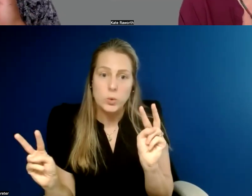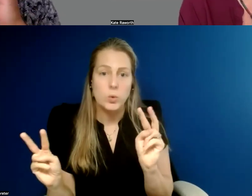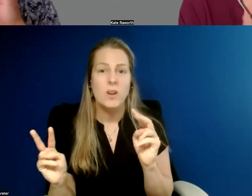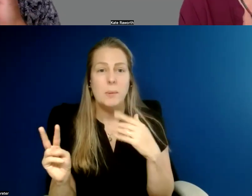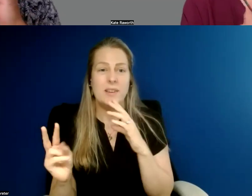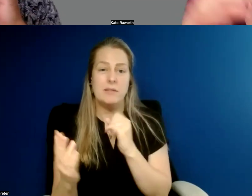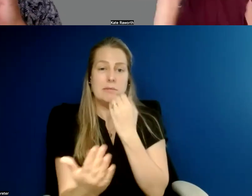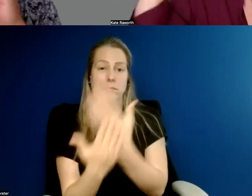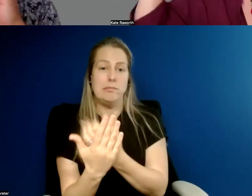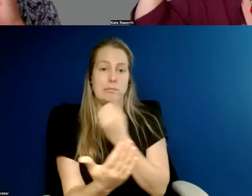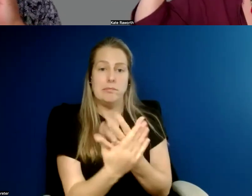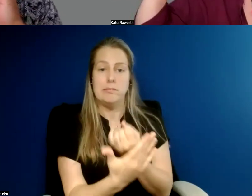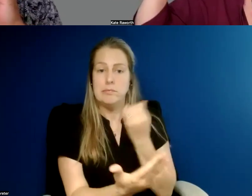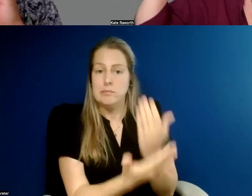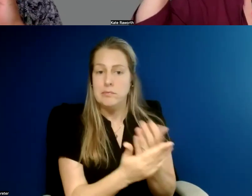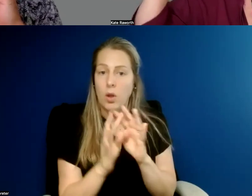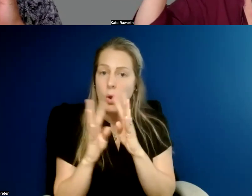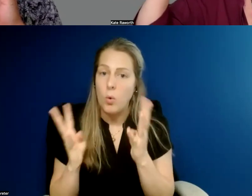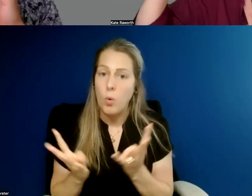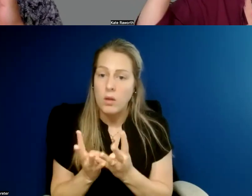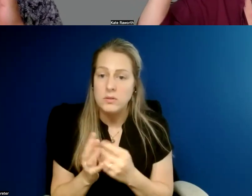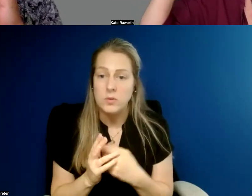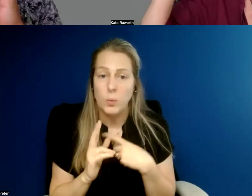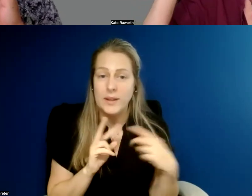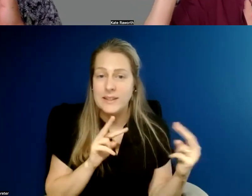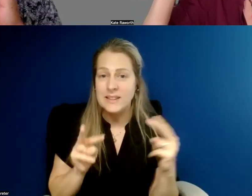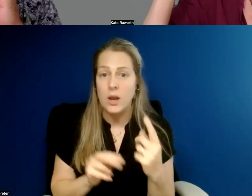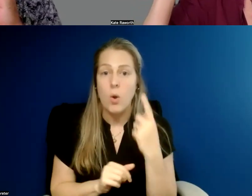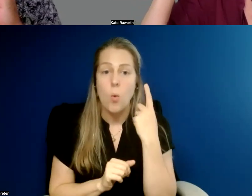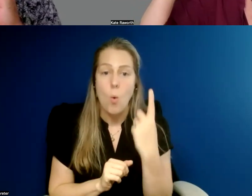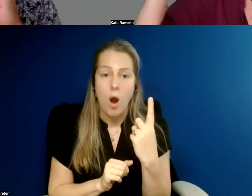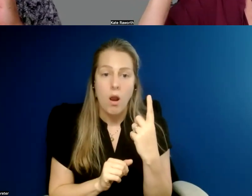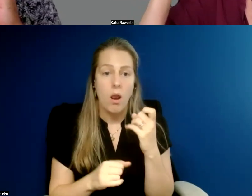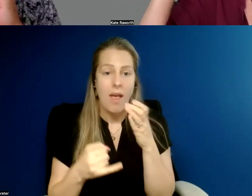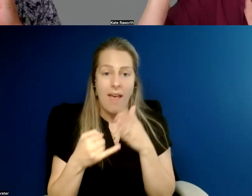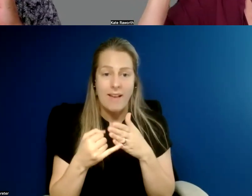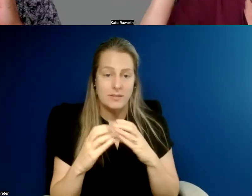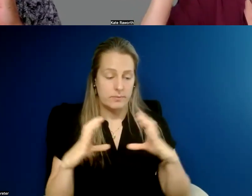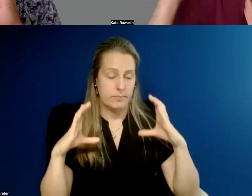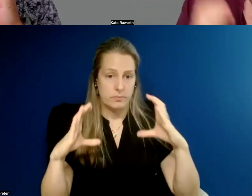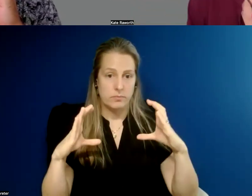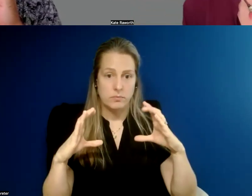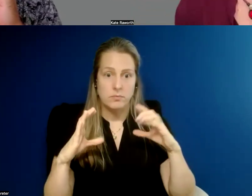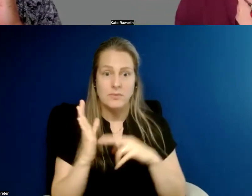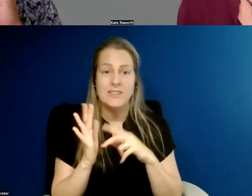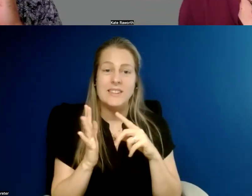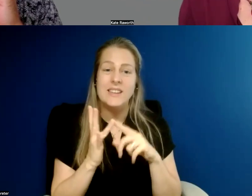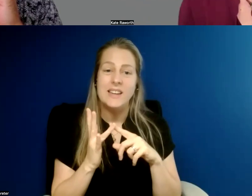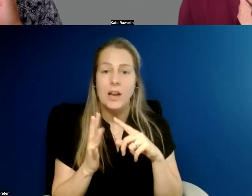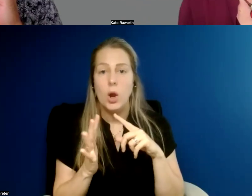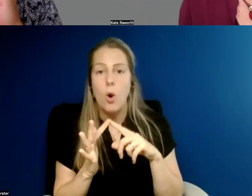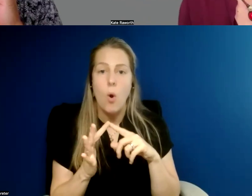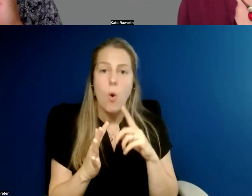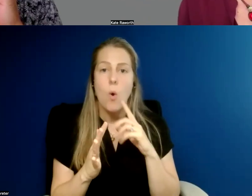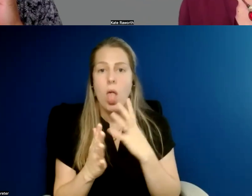the donut in relation, if I say at one end is kind of Western growth centric neoliberal economic mindset, and at the other end